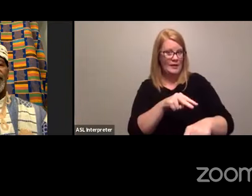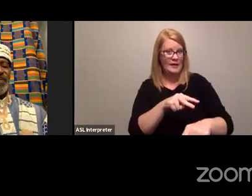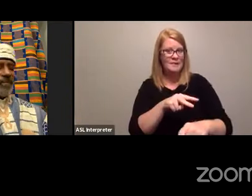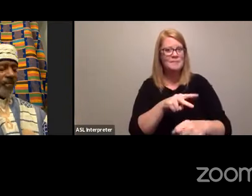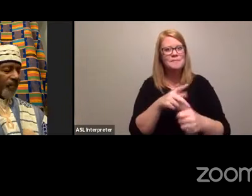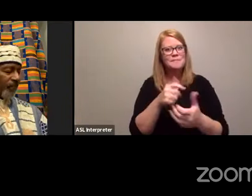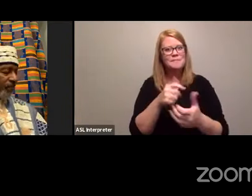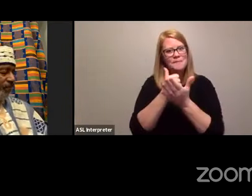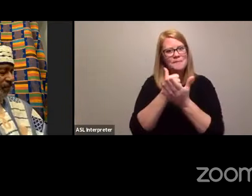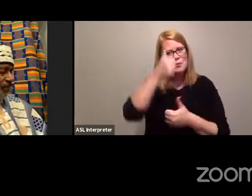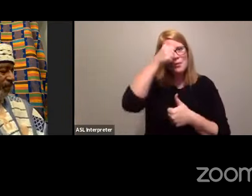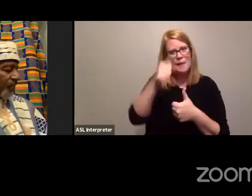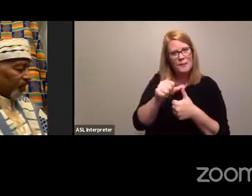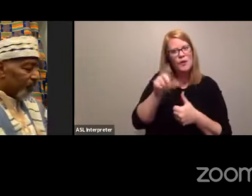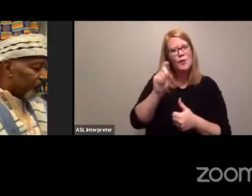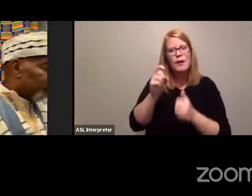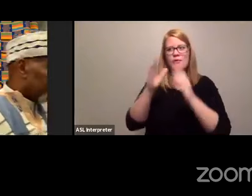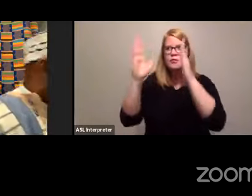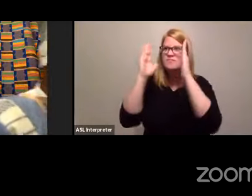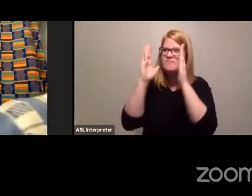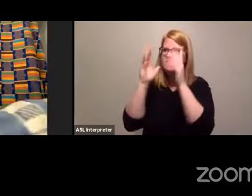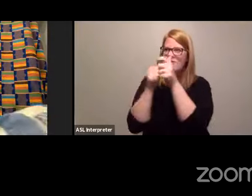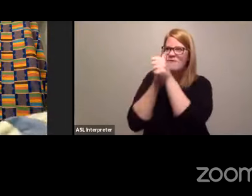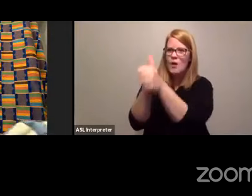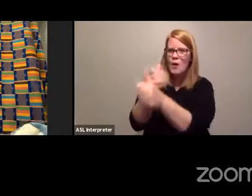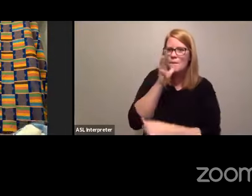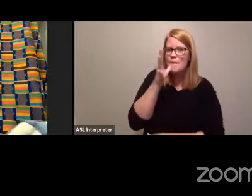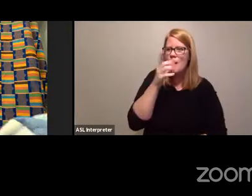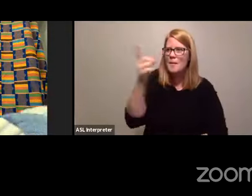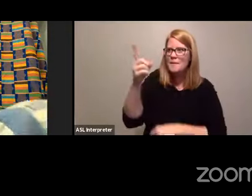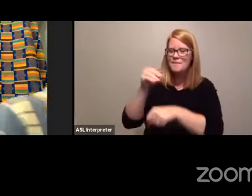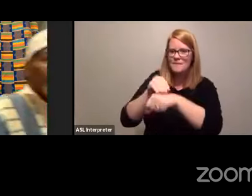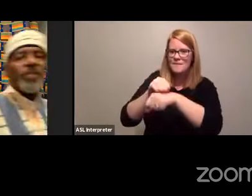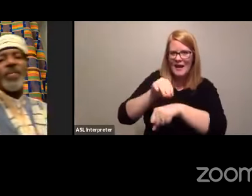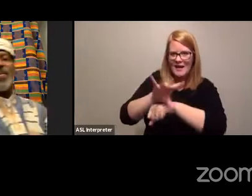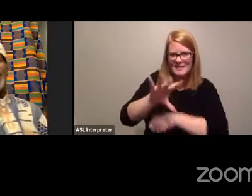Beautiful. That's great.